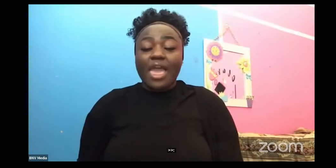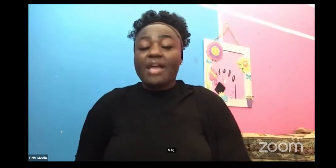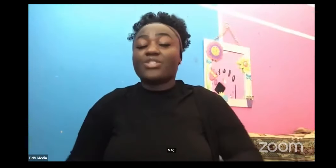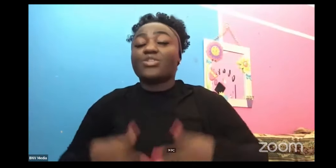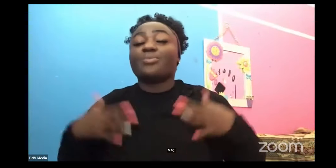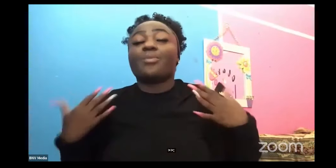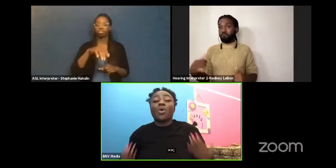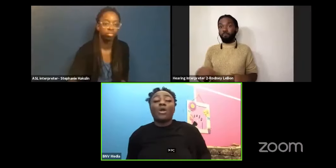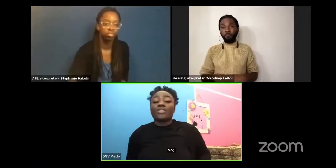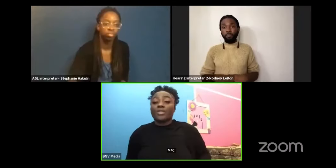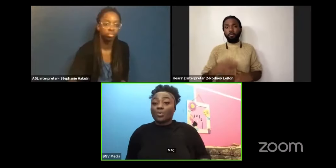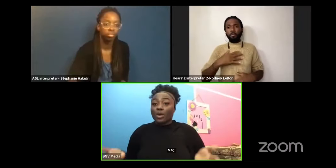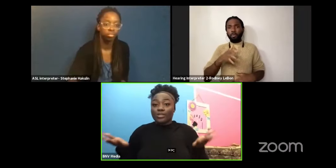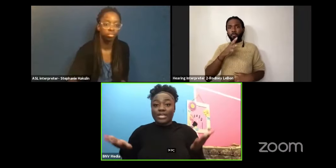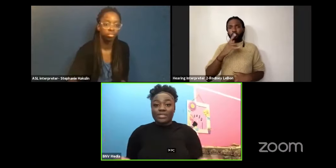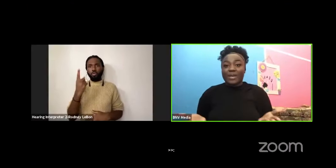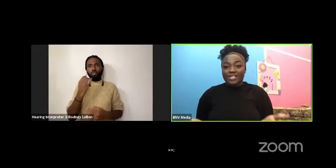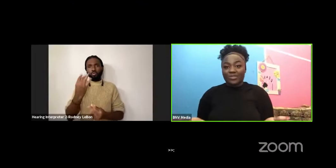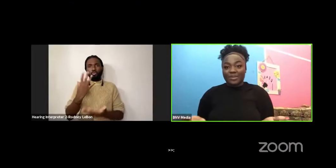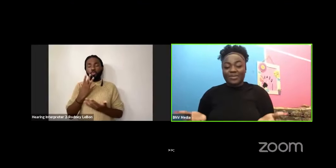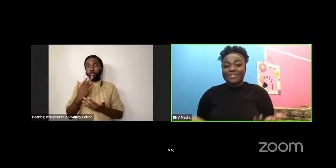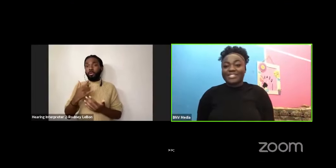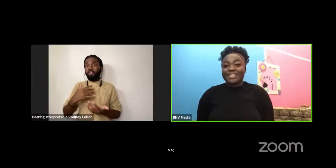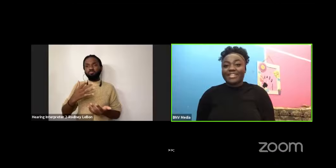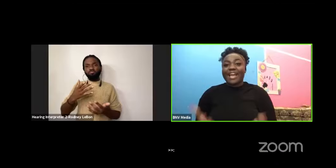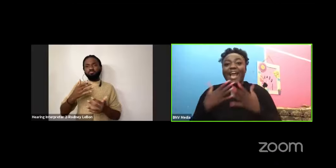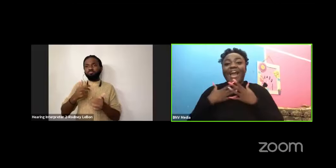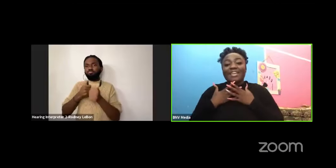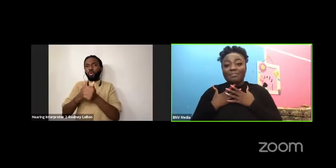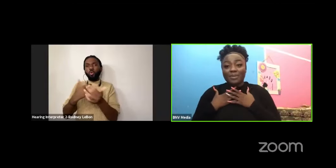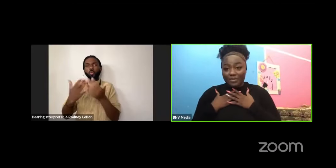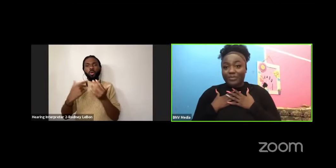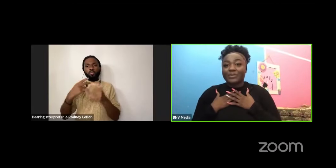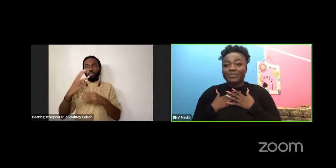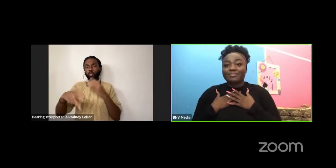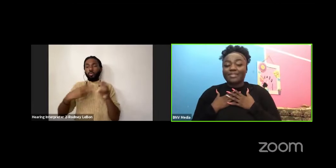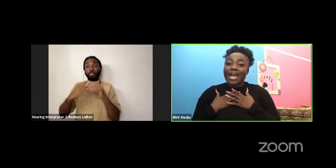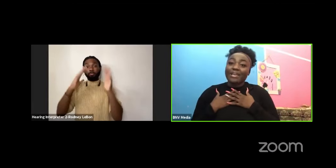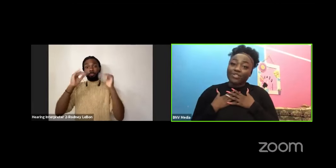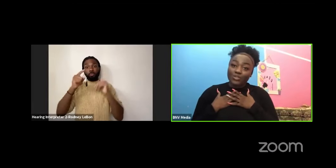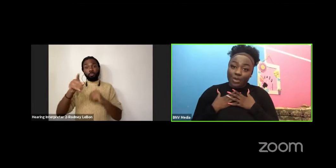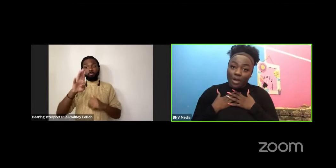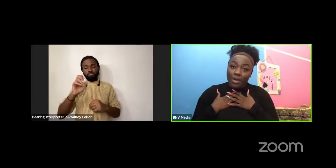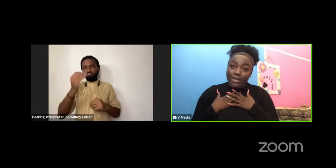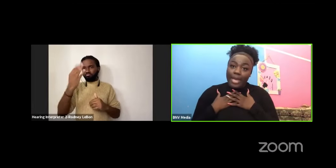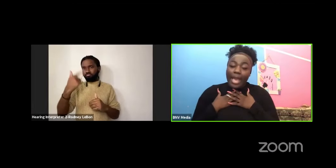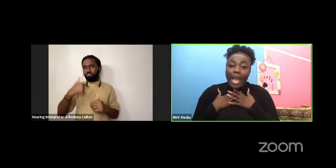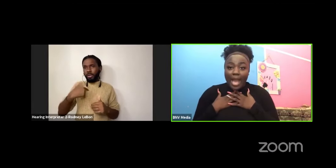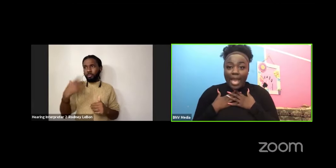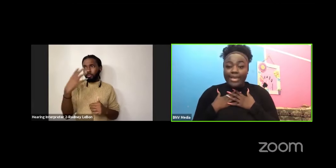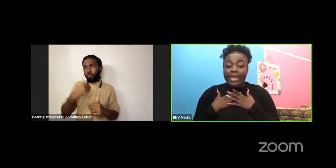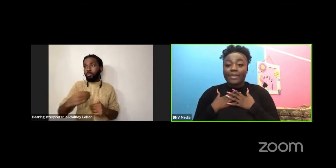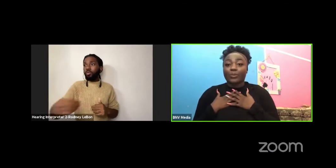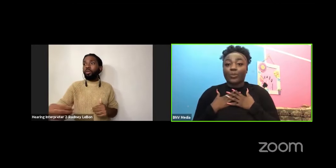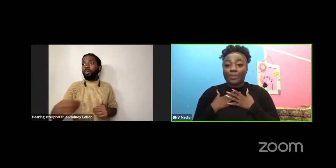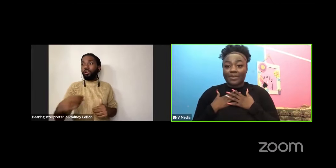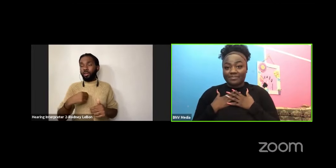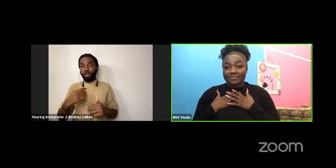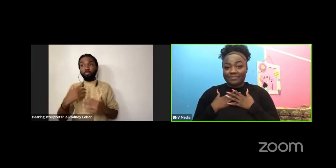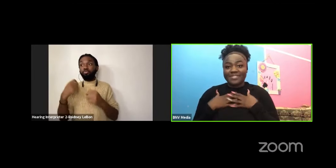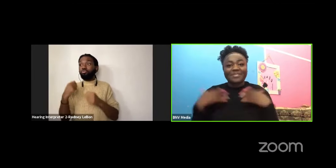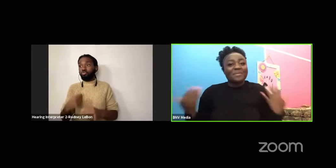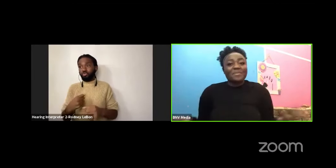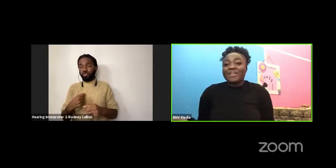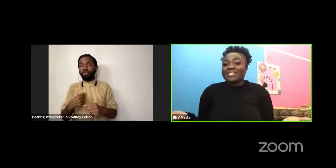be and do more than the world expects from you, you see. I am beautiful. I am strong. I am a